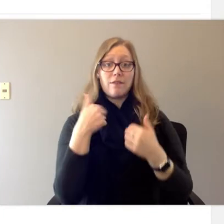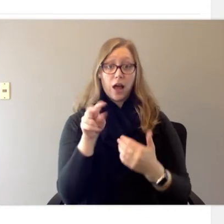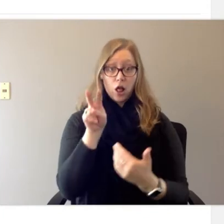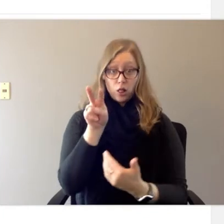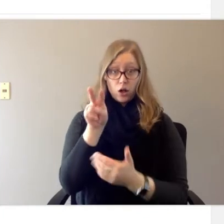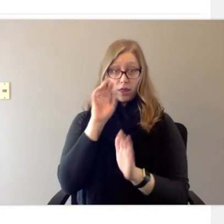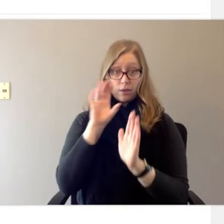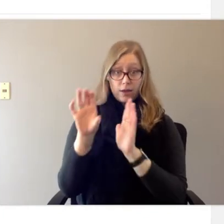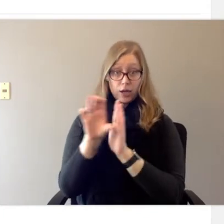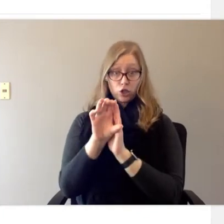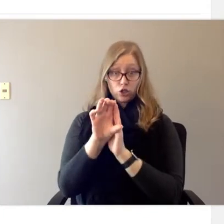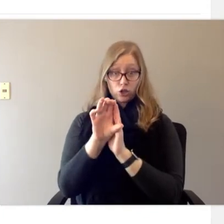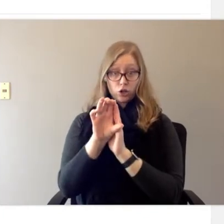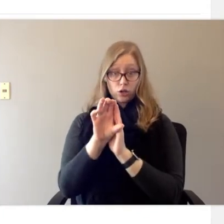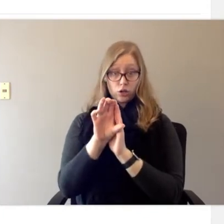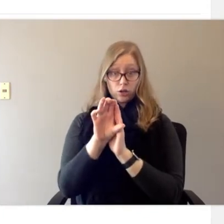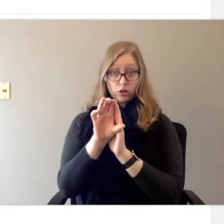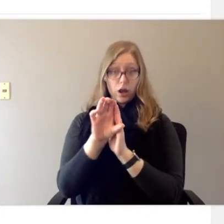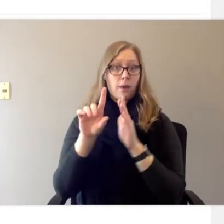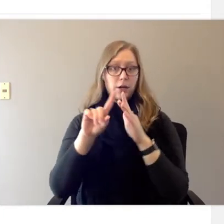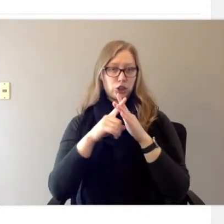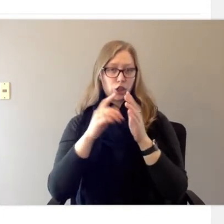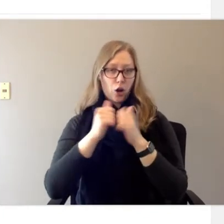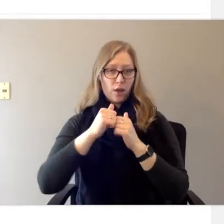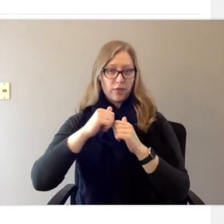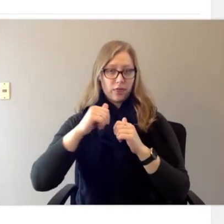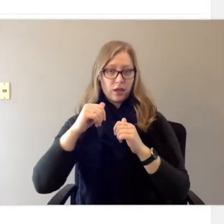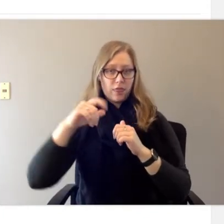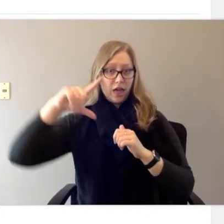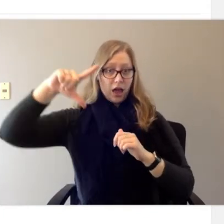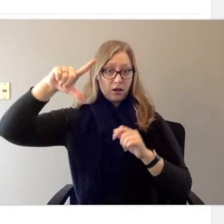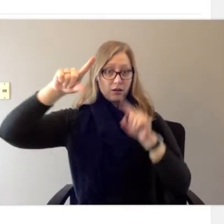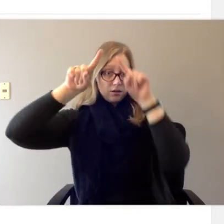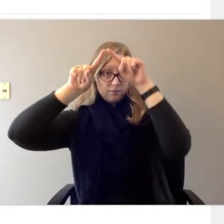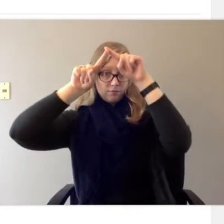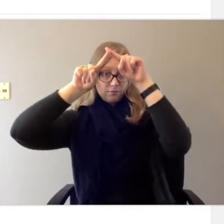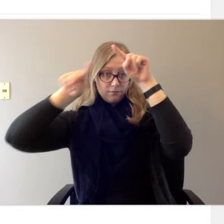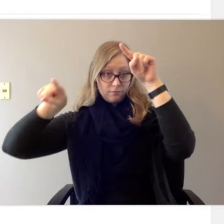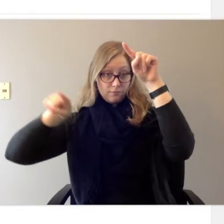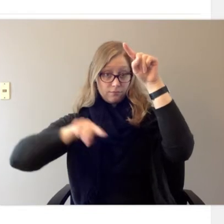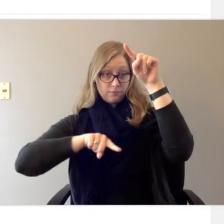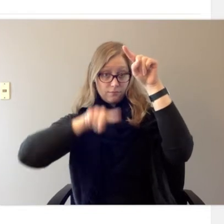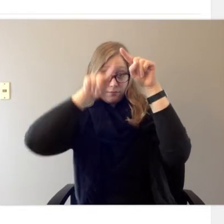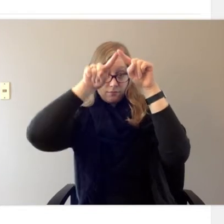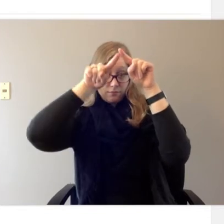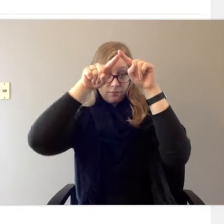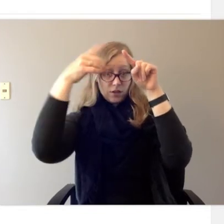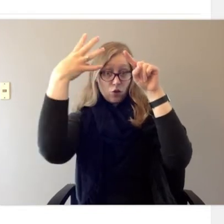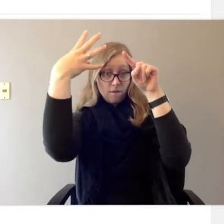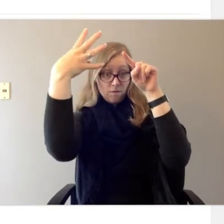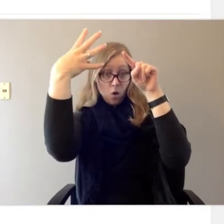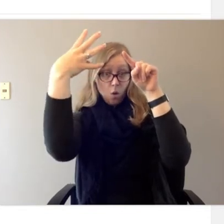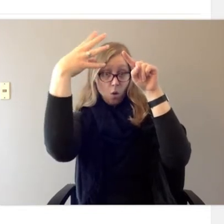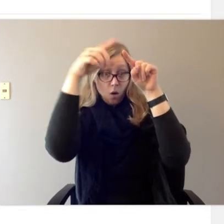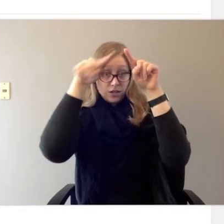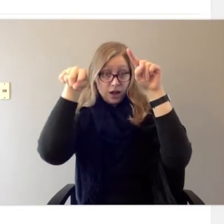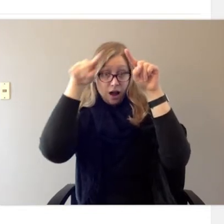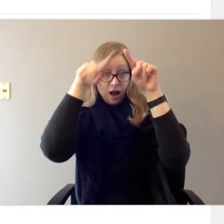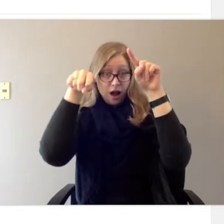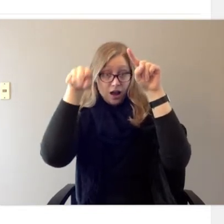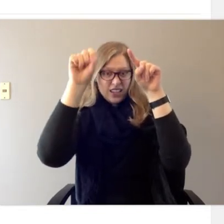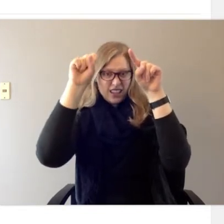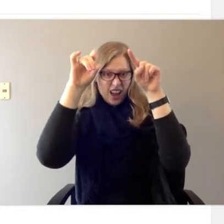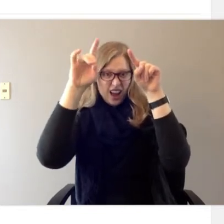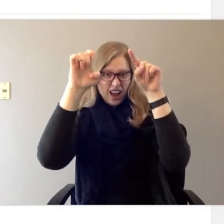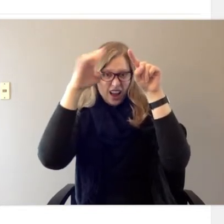if I'm going to start at the side that's 4, and then I'm going to do the right angle, and then I'm going to do the side that's 3. I have side, angle, side. So